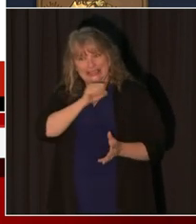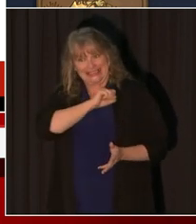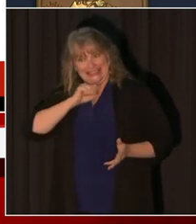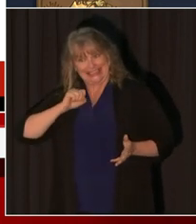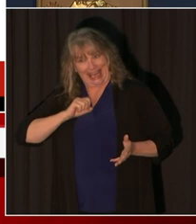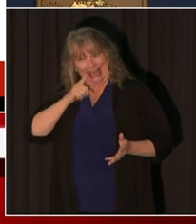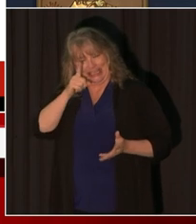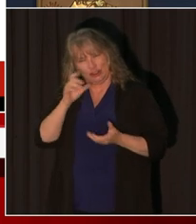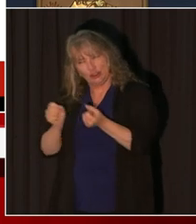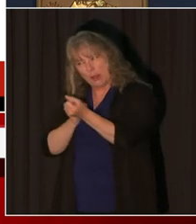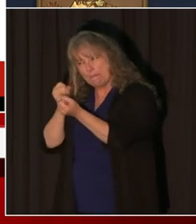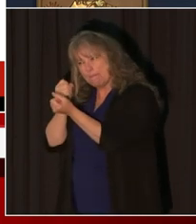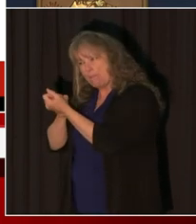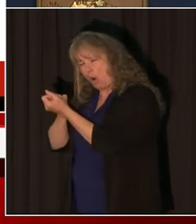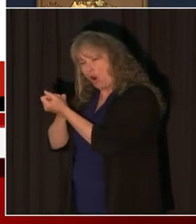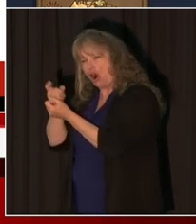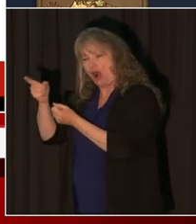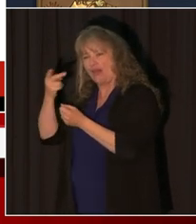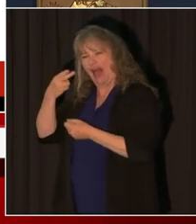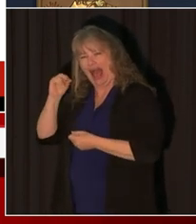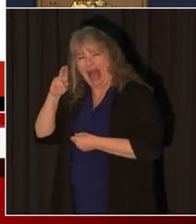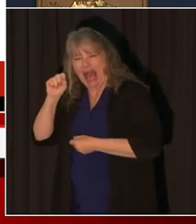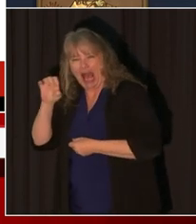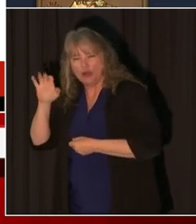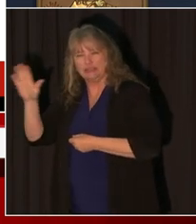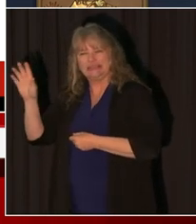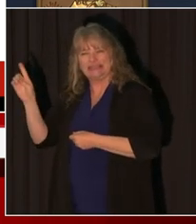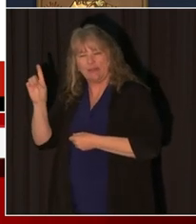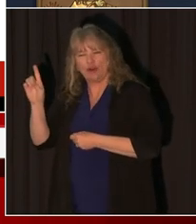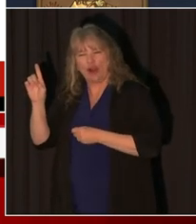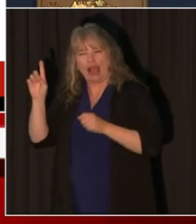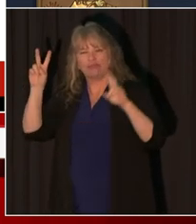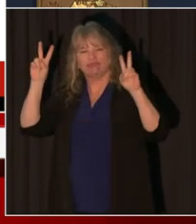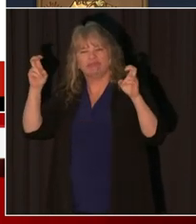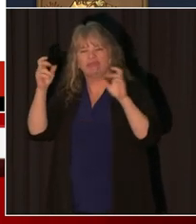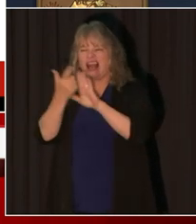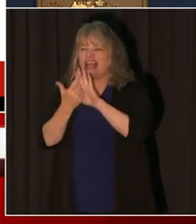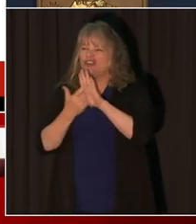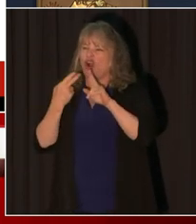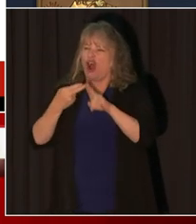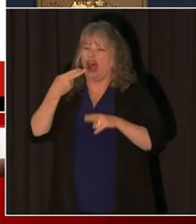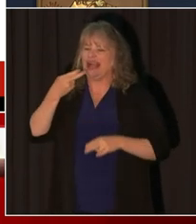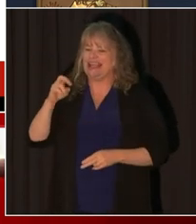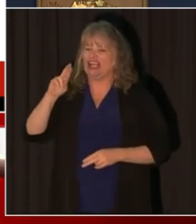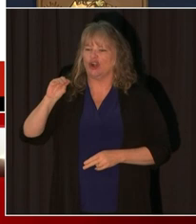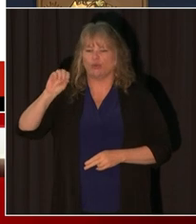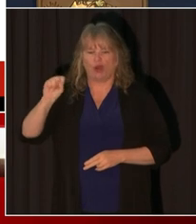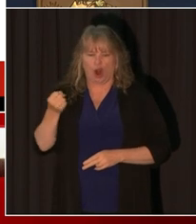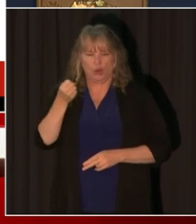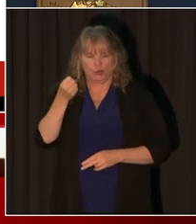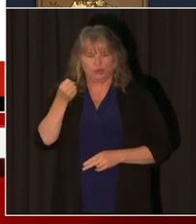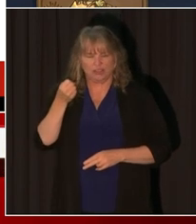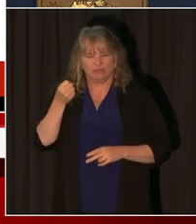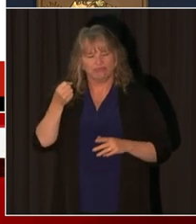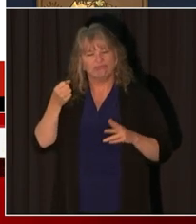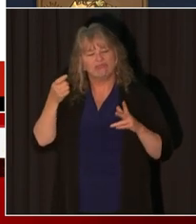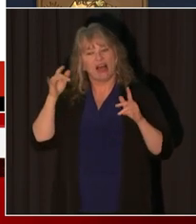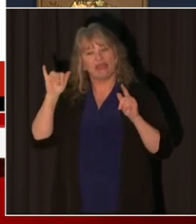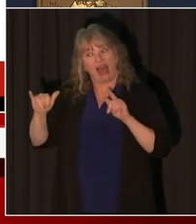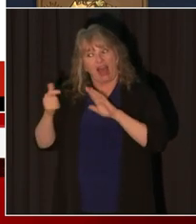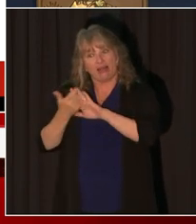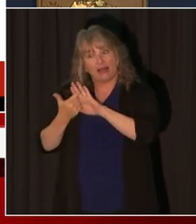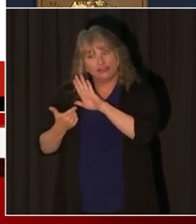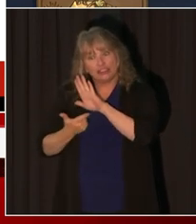Democrats' legislation called HEROES. D.C. is specifically called out in this legislation to